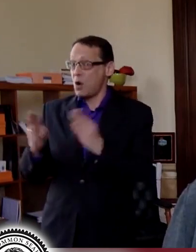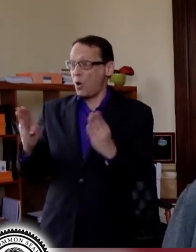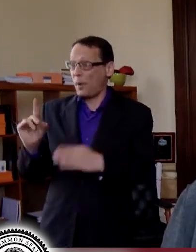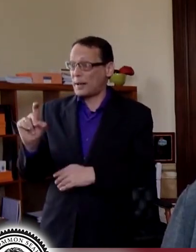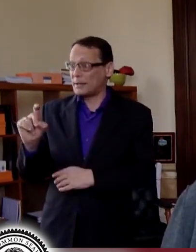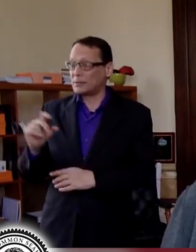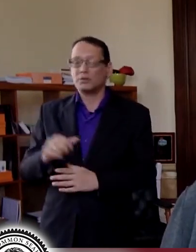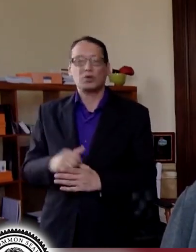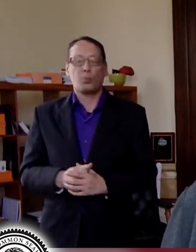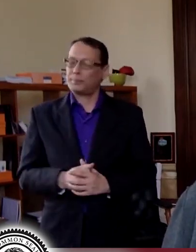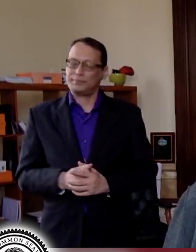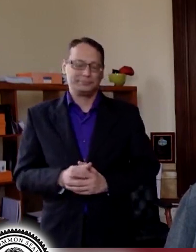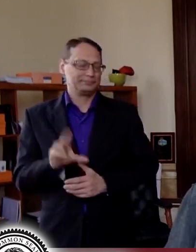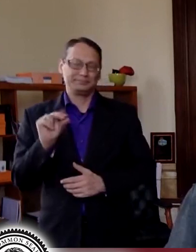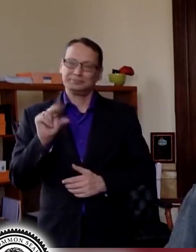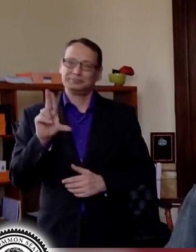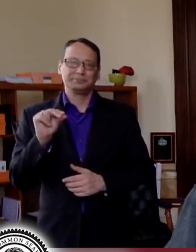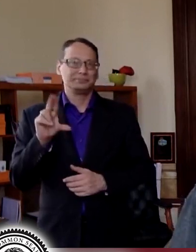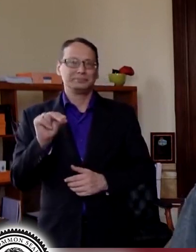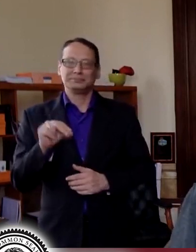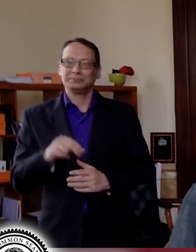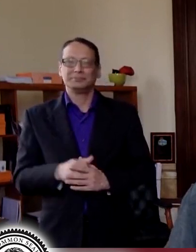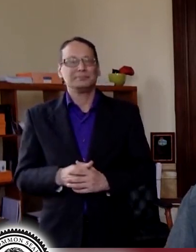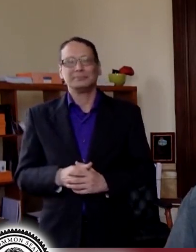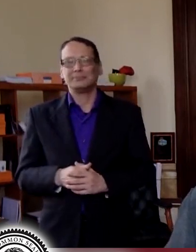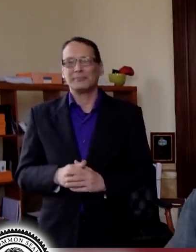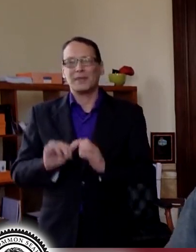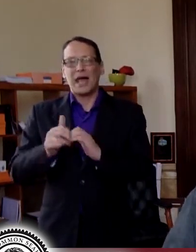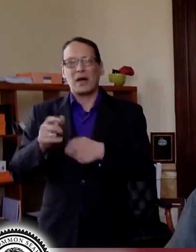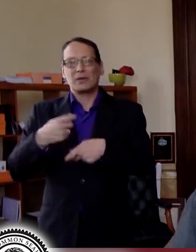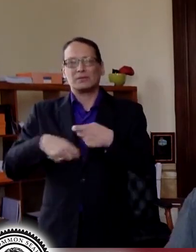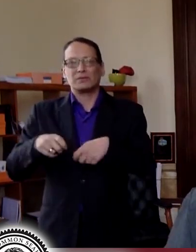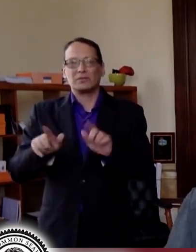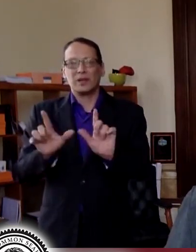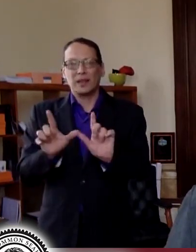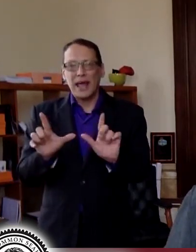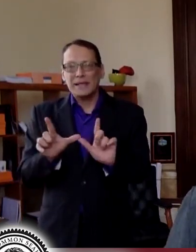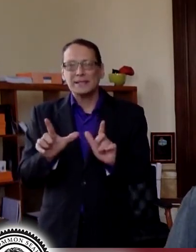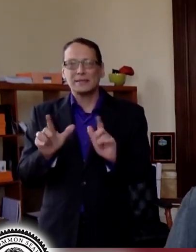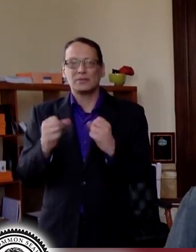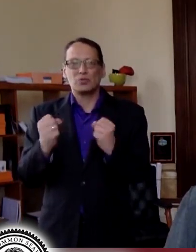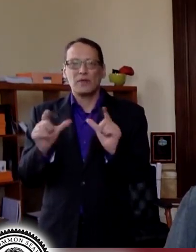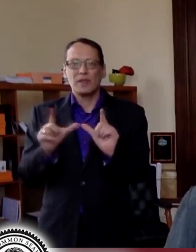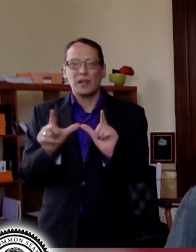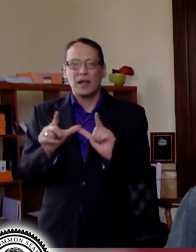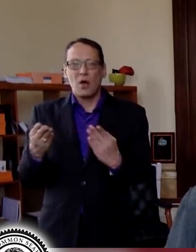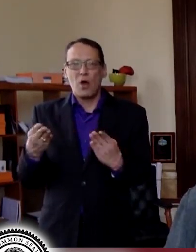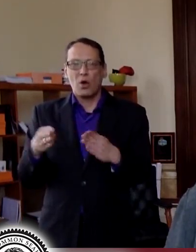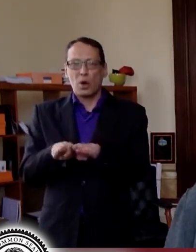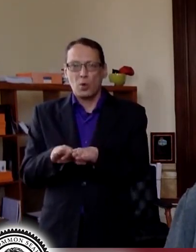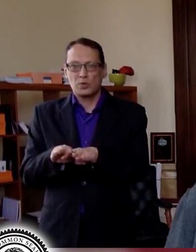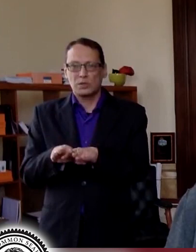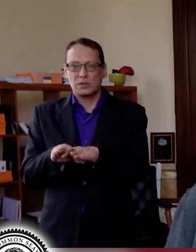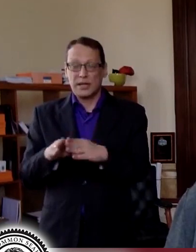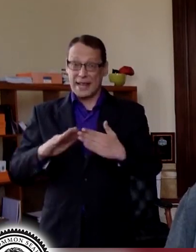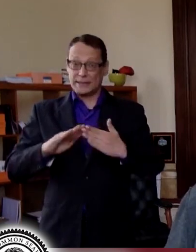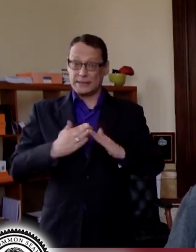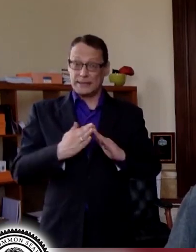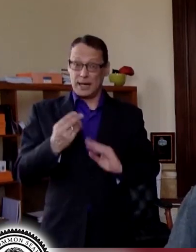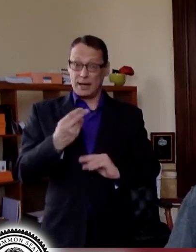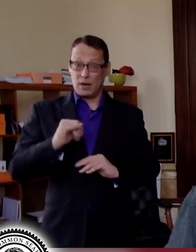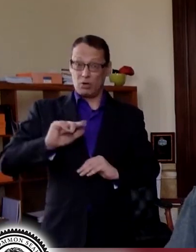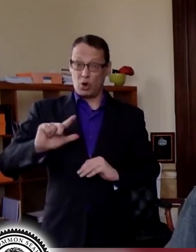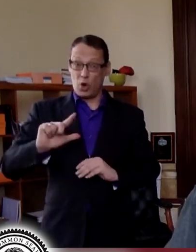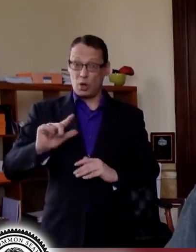No, the Department of Motor Vehicles, where you can renew your license plates or your driver's license, it is closed because City Hall is still closed